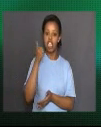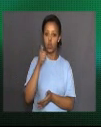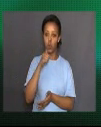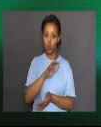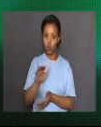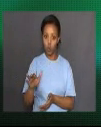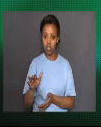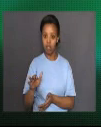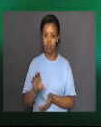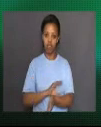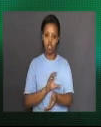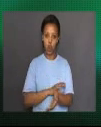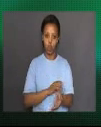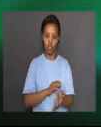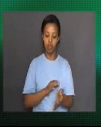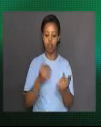chromatids apart.